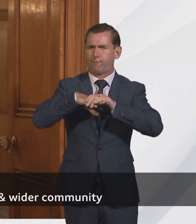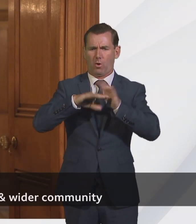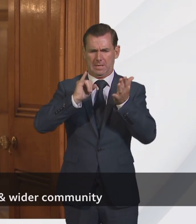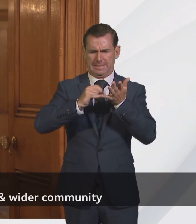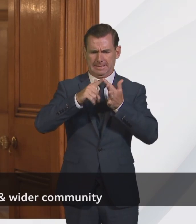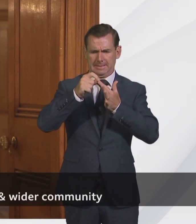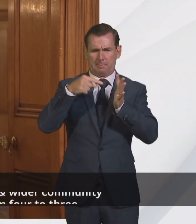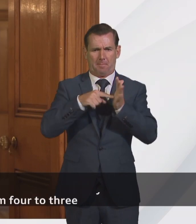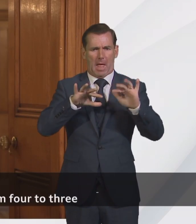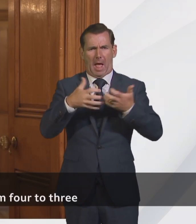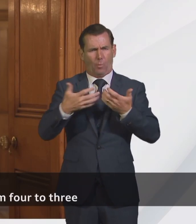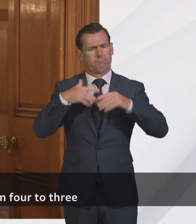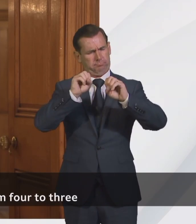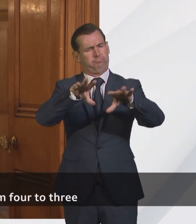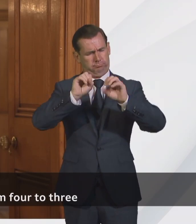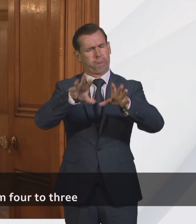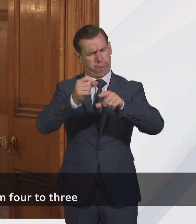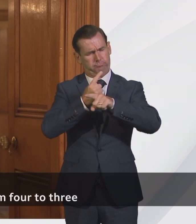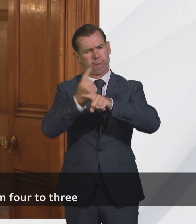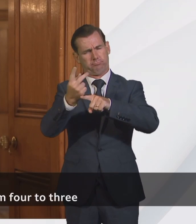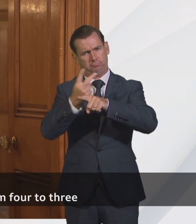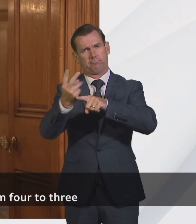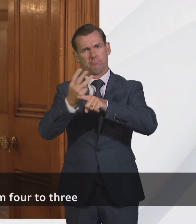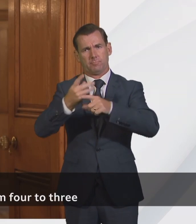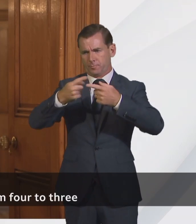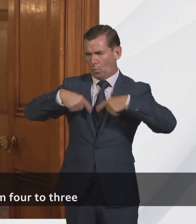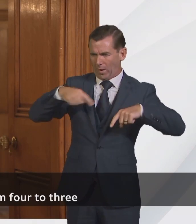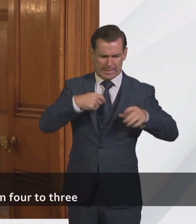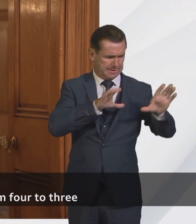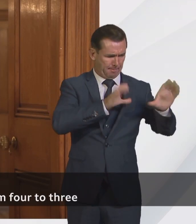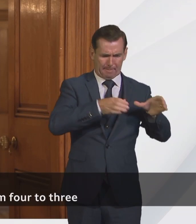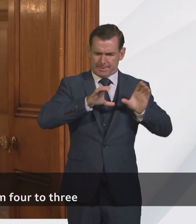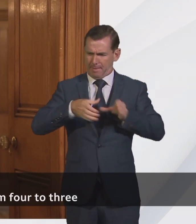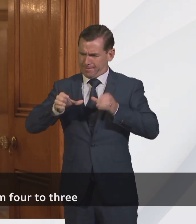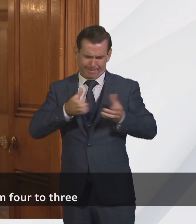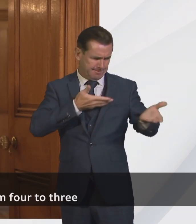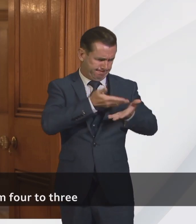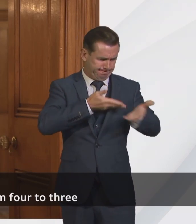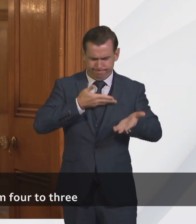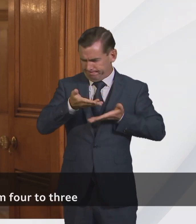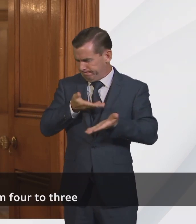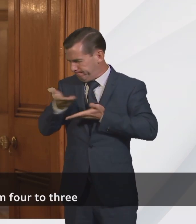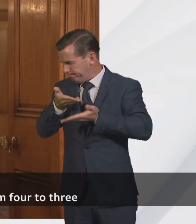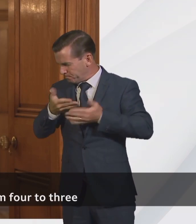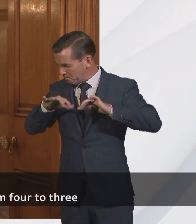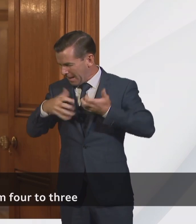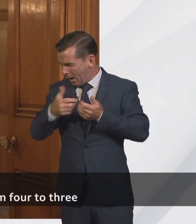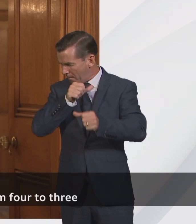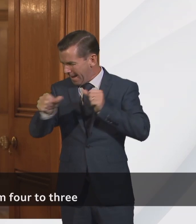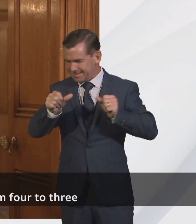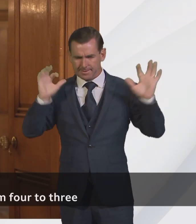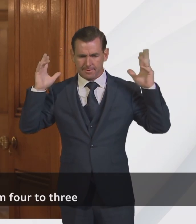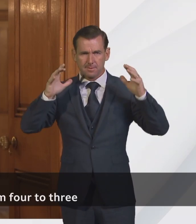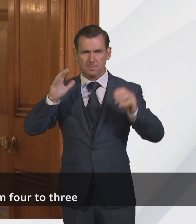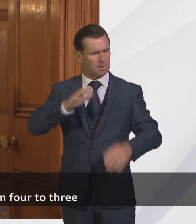government and with the sector to ensure these plans are fully in place so that this can happen and every child of